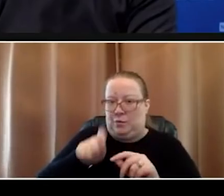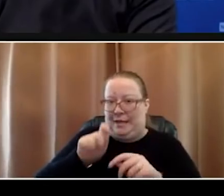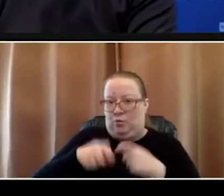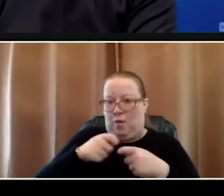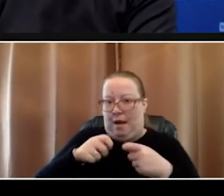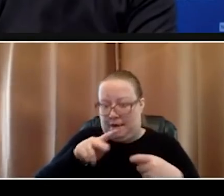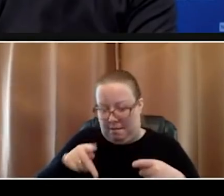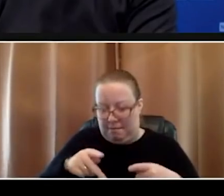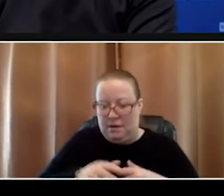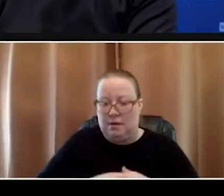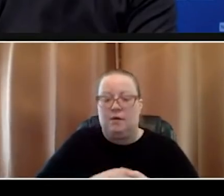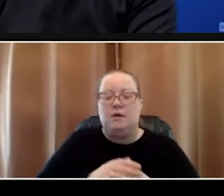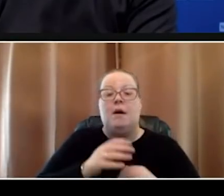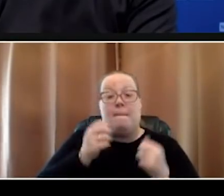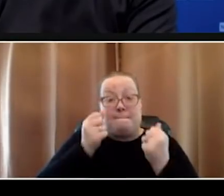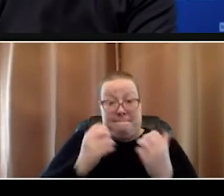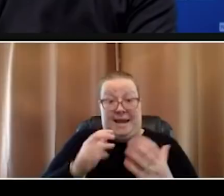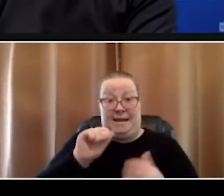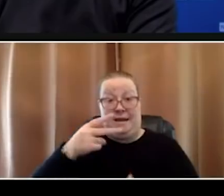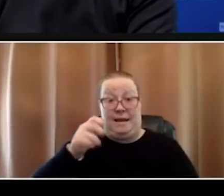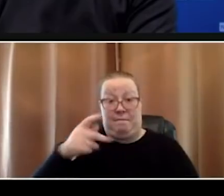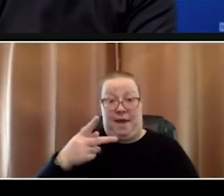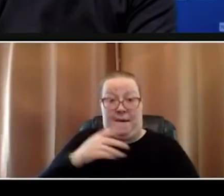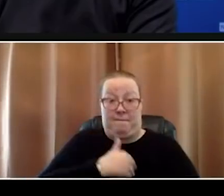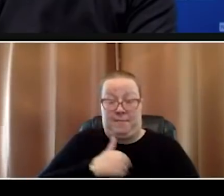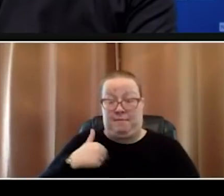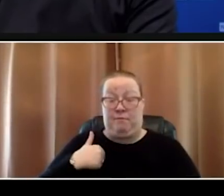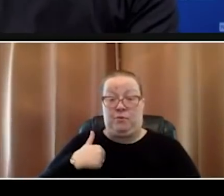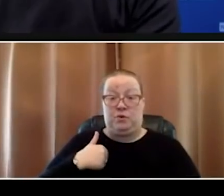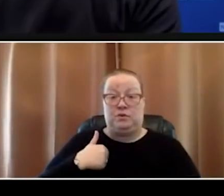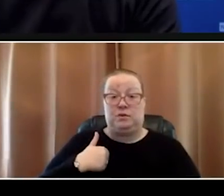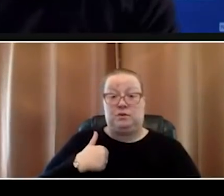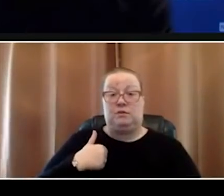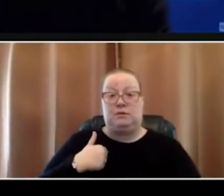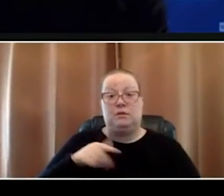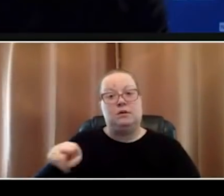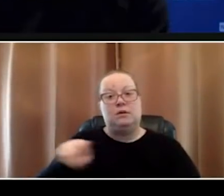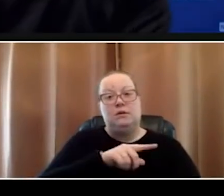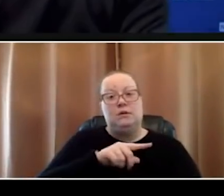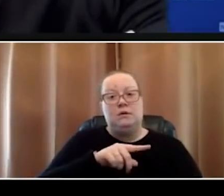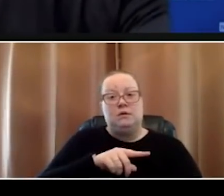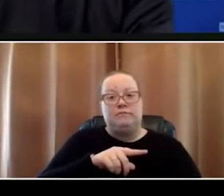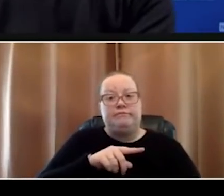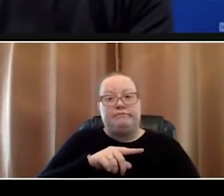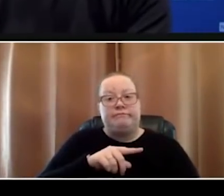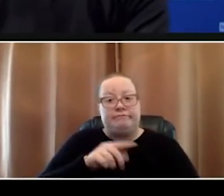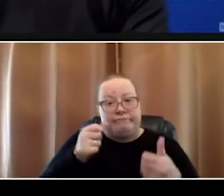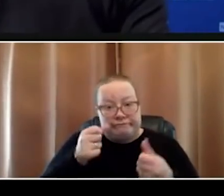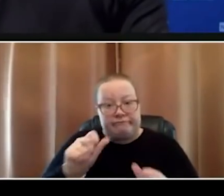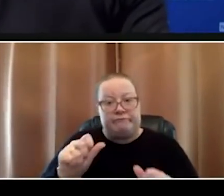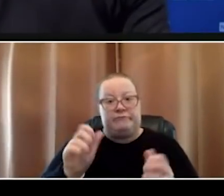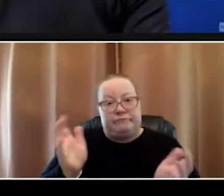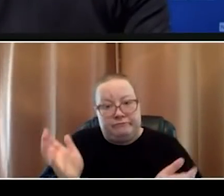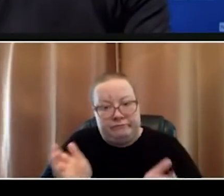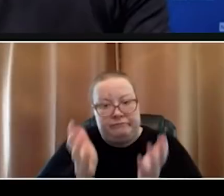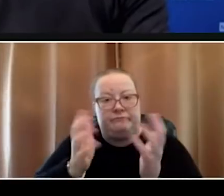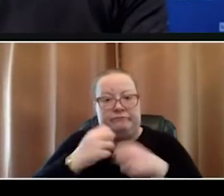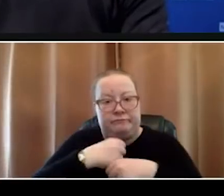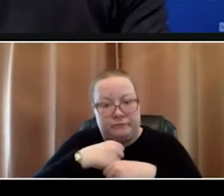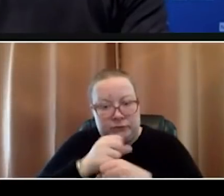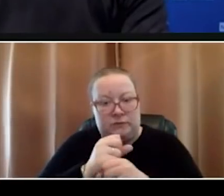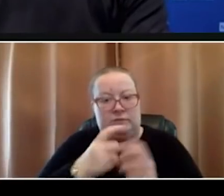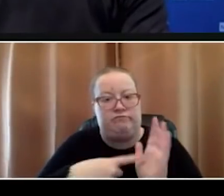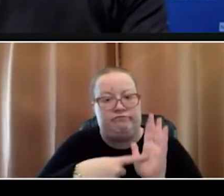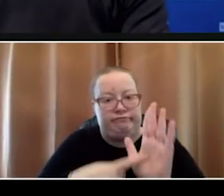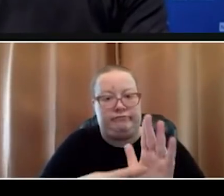But many of APAP's members really work on promoting, creating, and presenting work for young